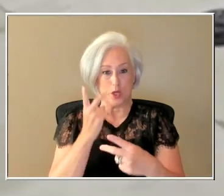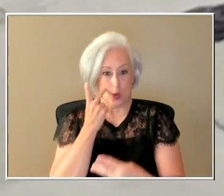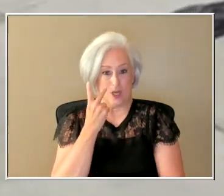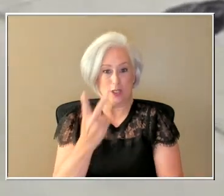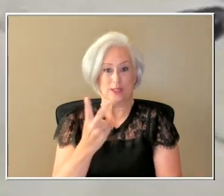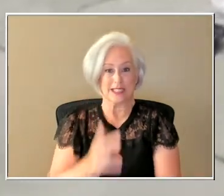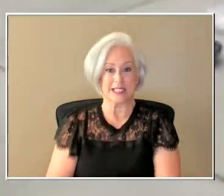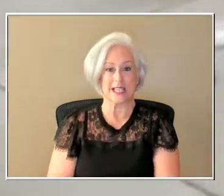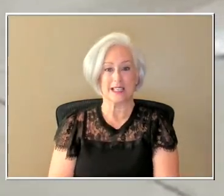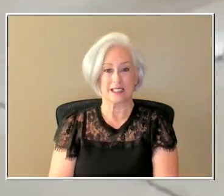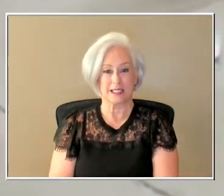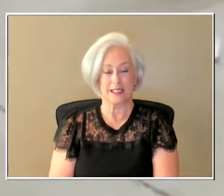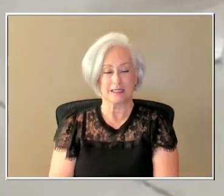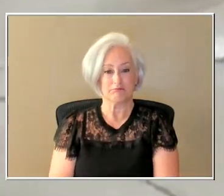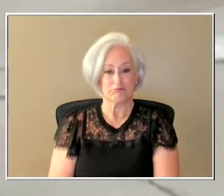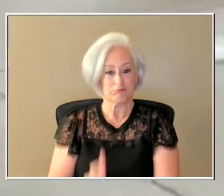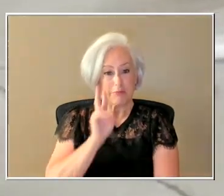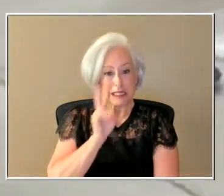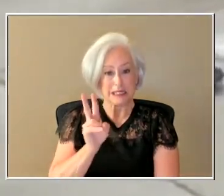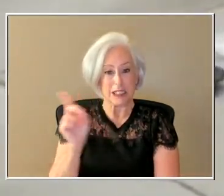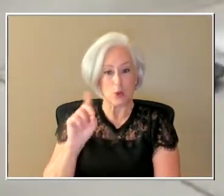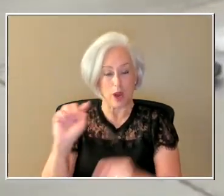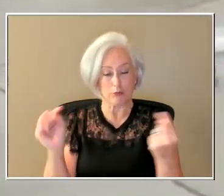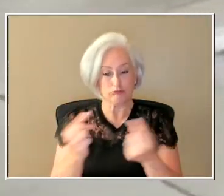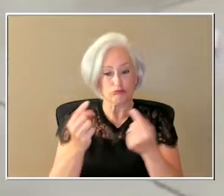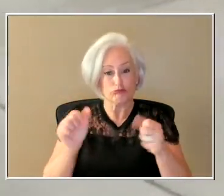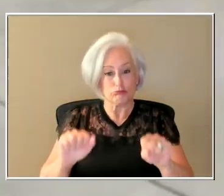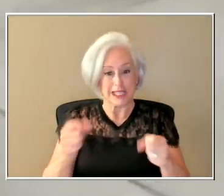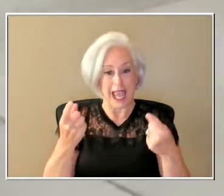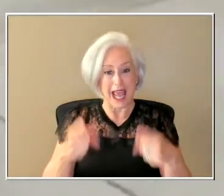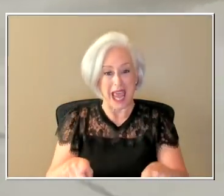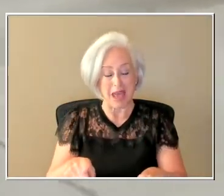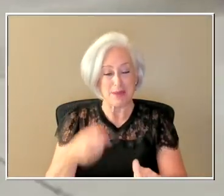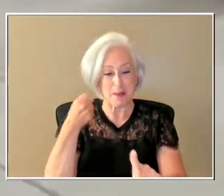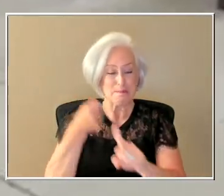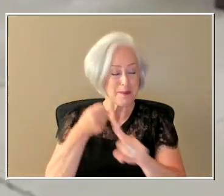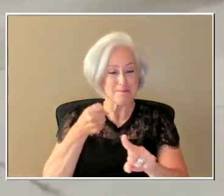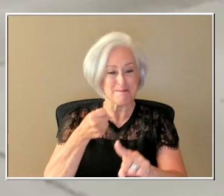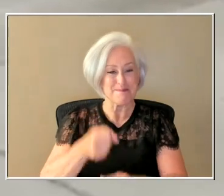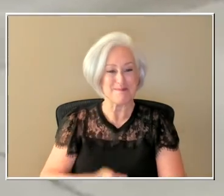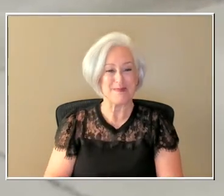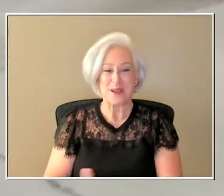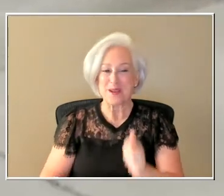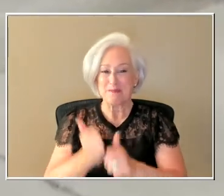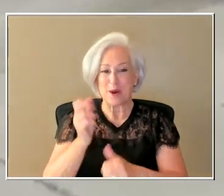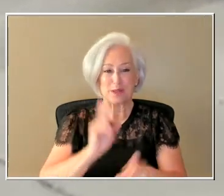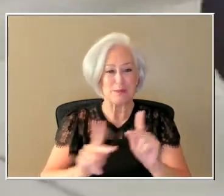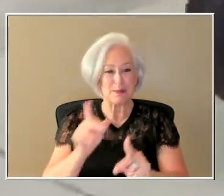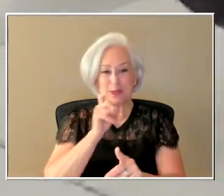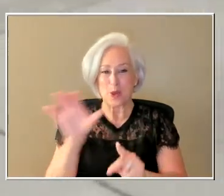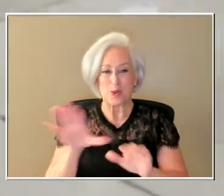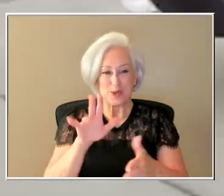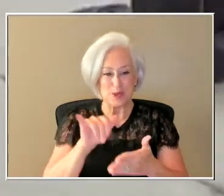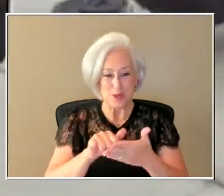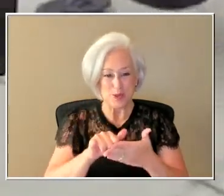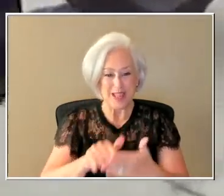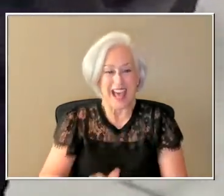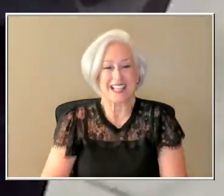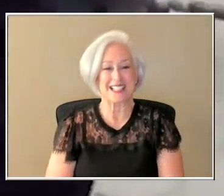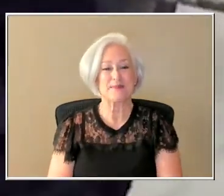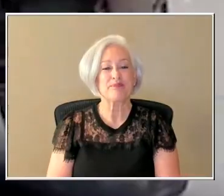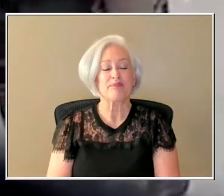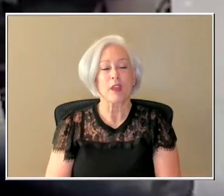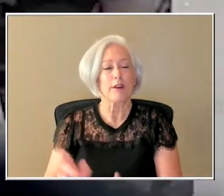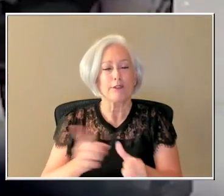okay, I can see where maybe an injury can occur here, okay? Because most people don't do this kind of rigorous activity. So first of all, how'd you get into